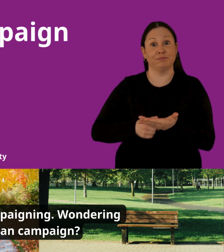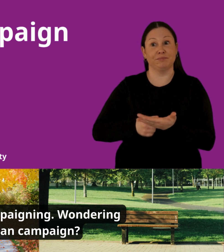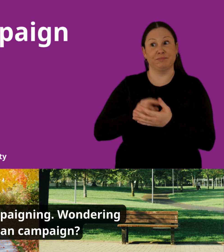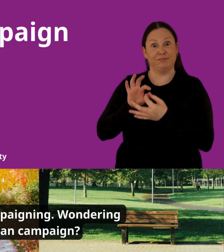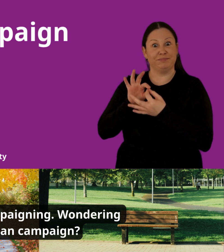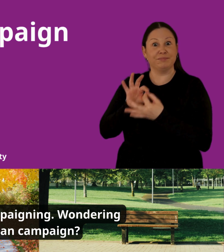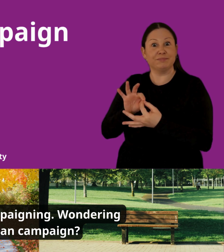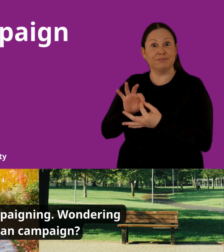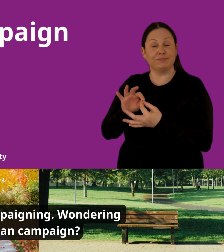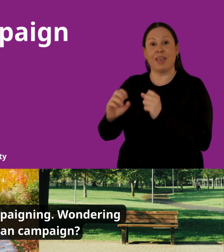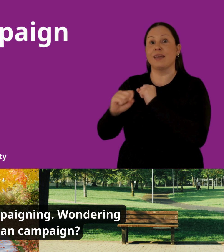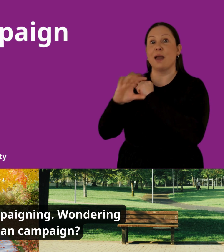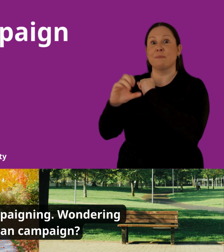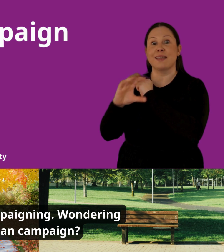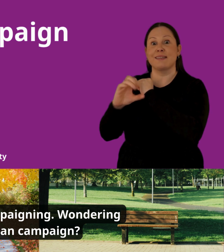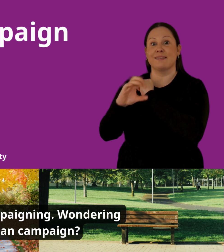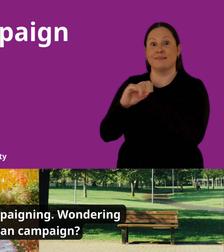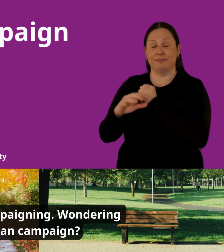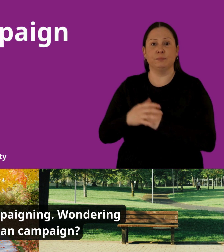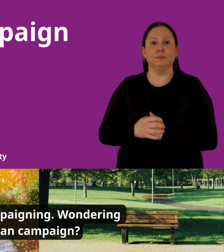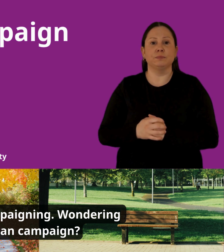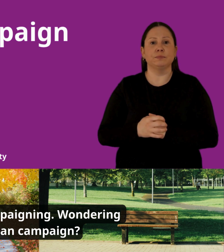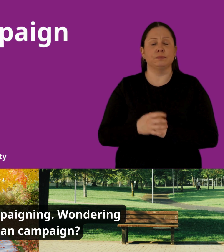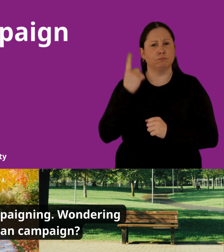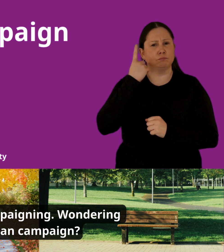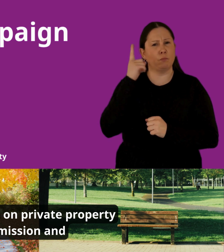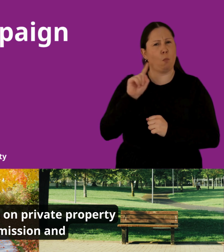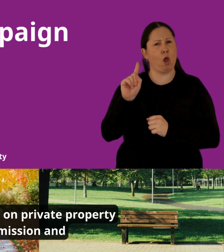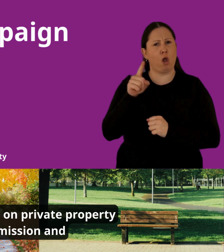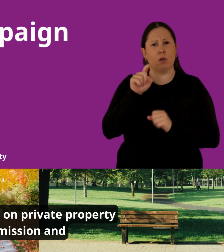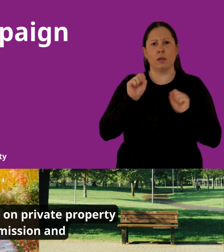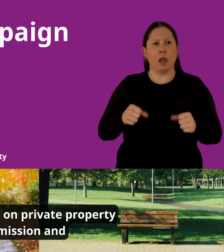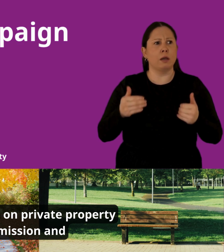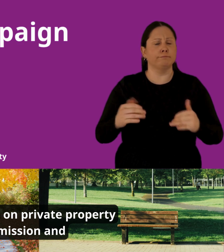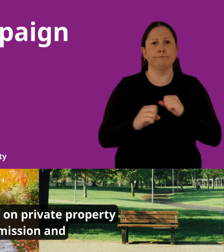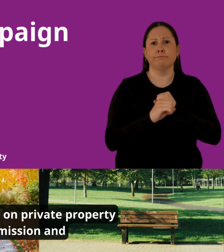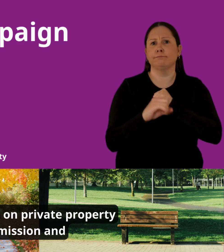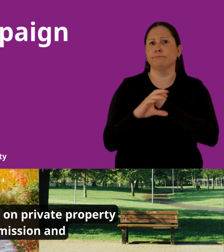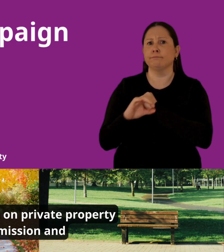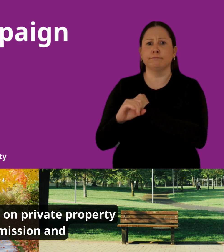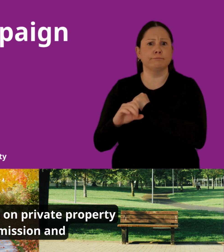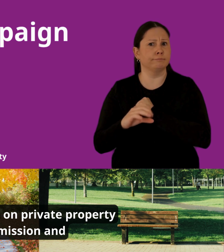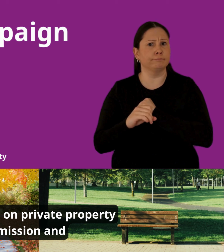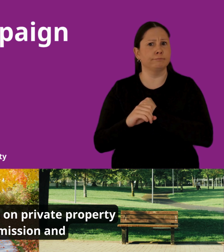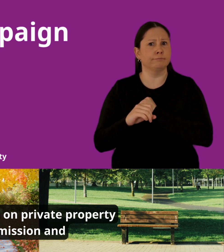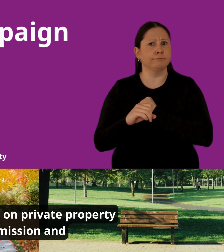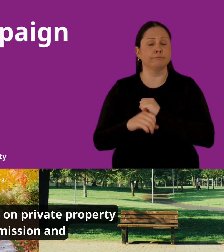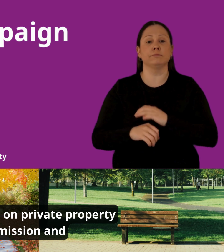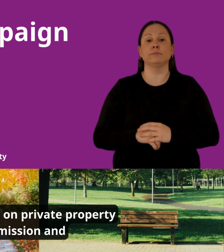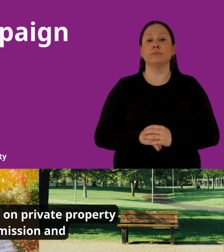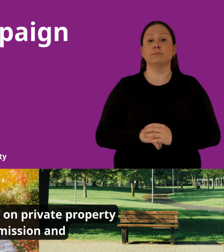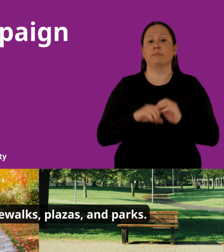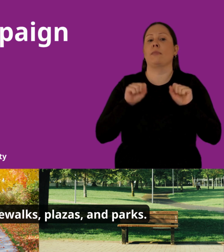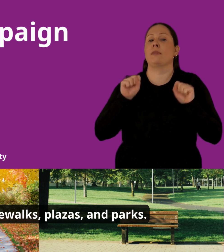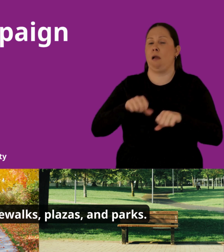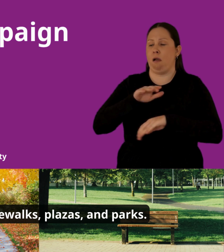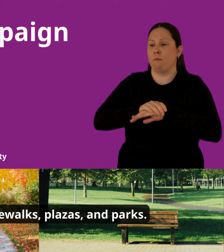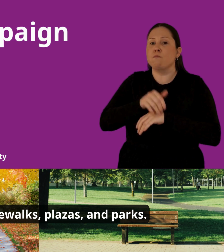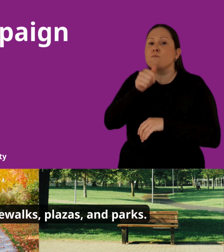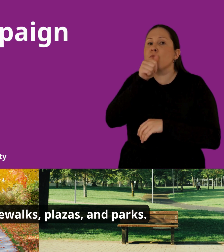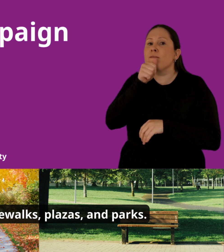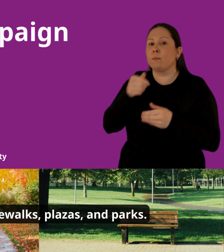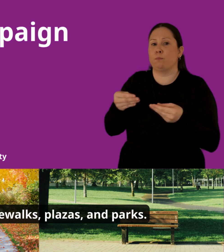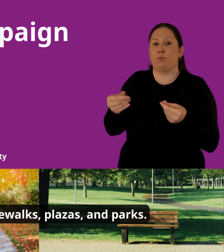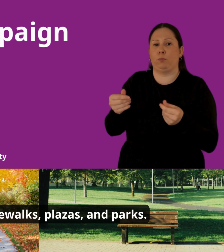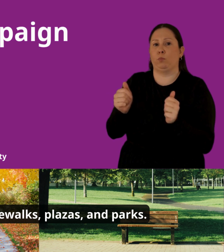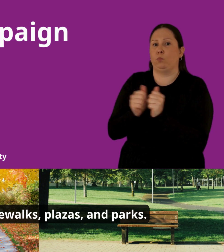Okay, let's talk campaigning. Wondering where you can campaign? You can campaign on private property with permission and in public